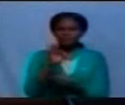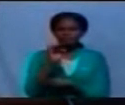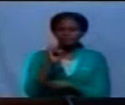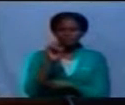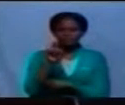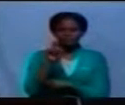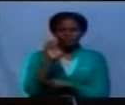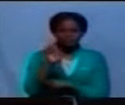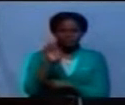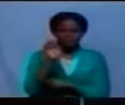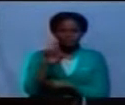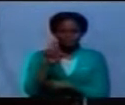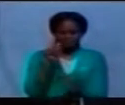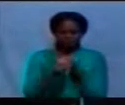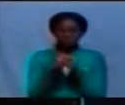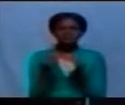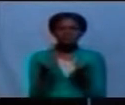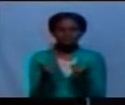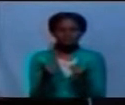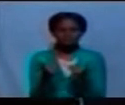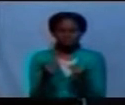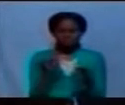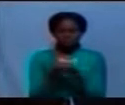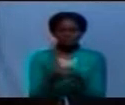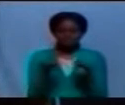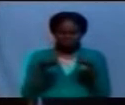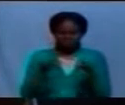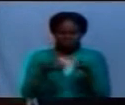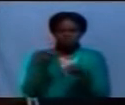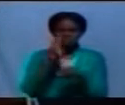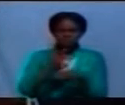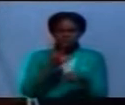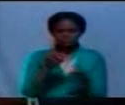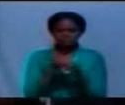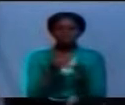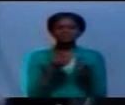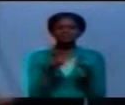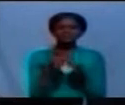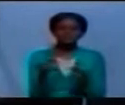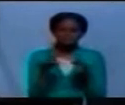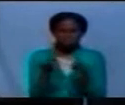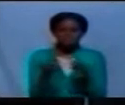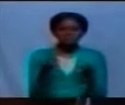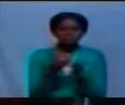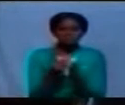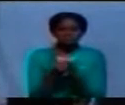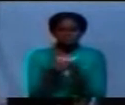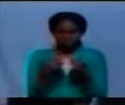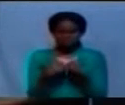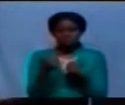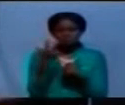account, which in the current market scenario, they are usually matched even with the treasury bill rates. You have